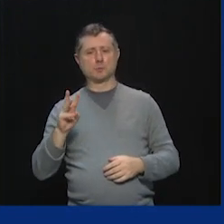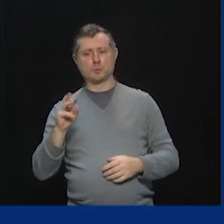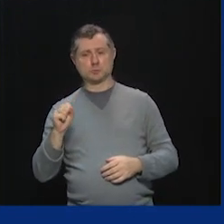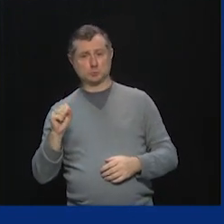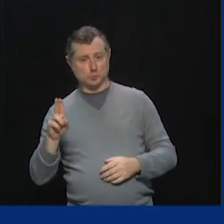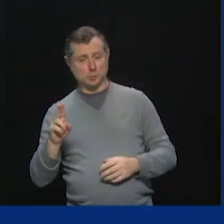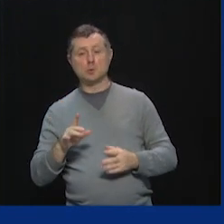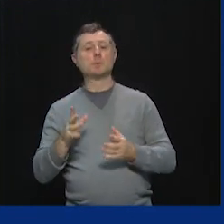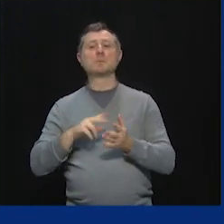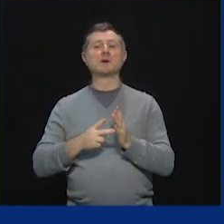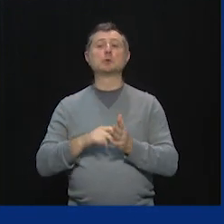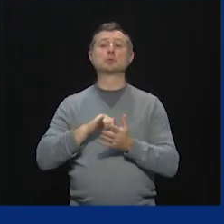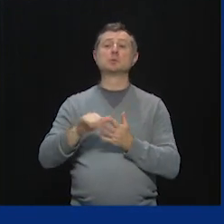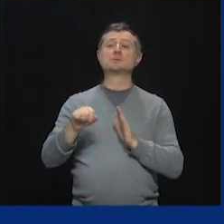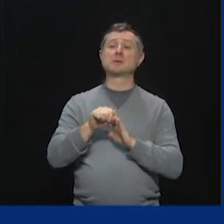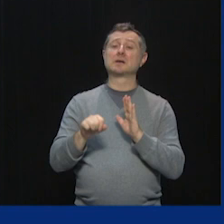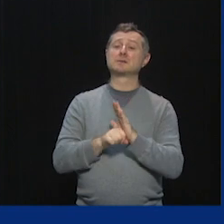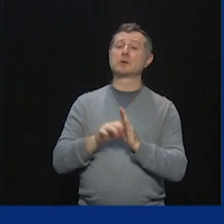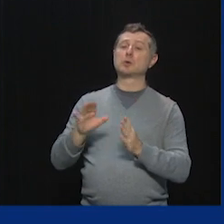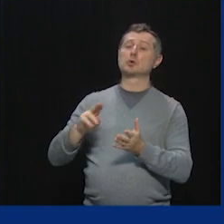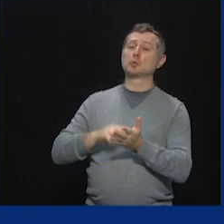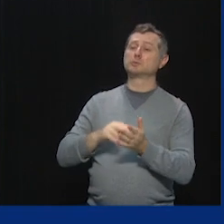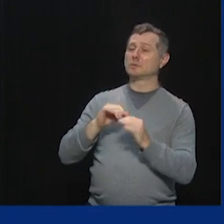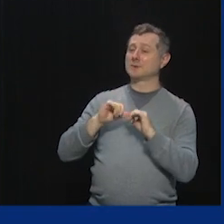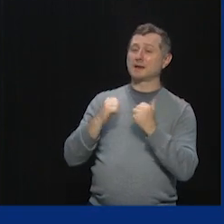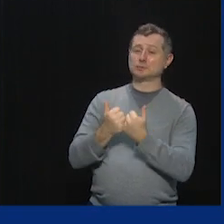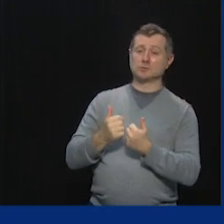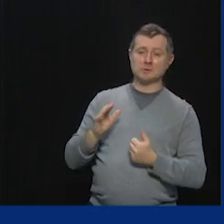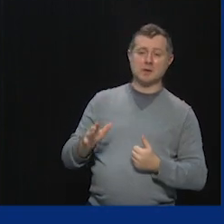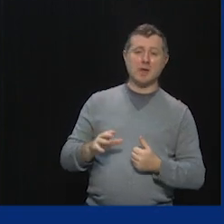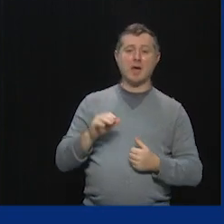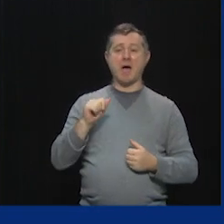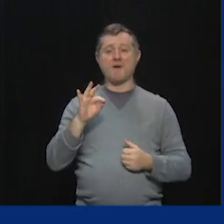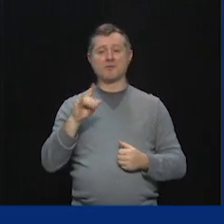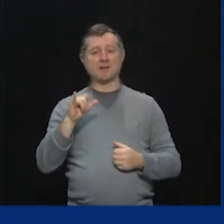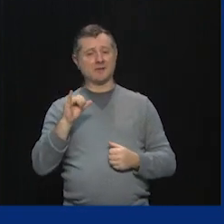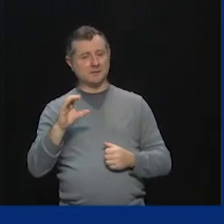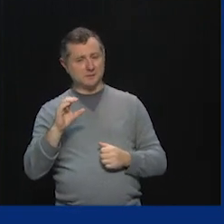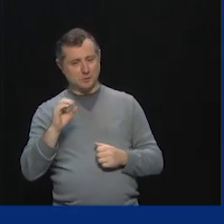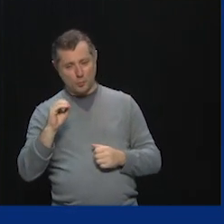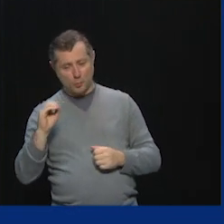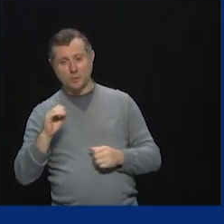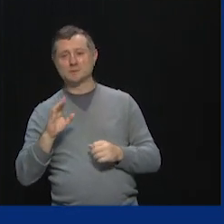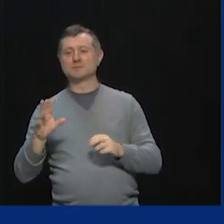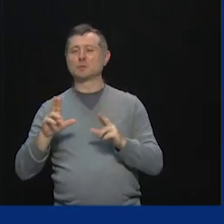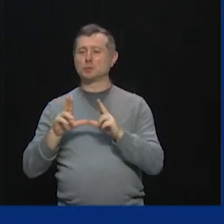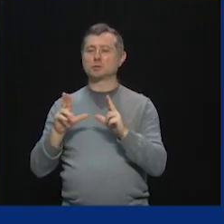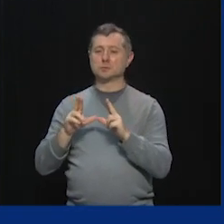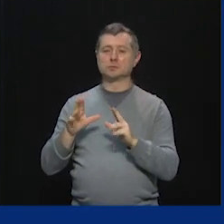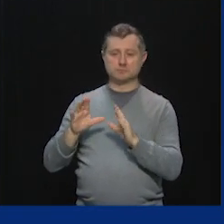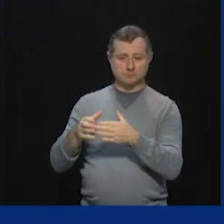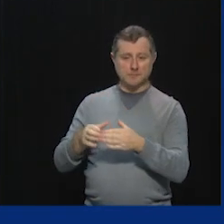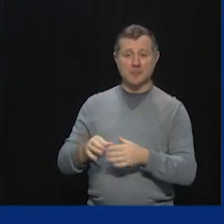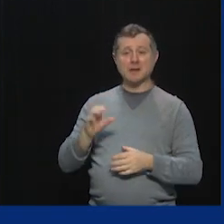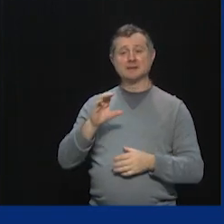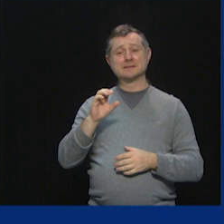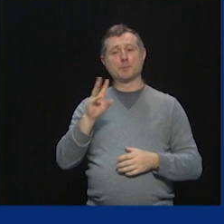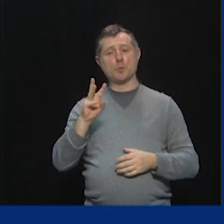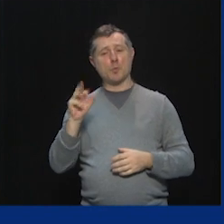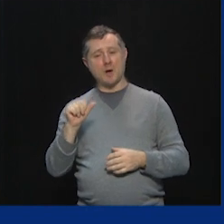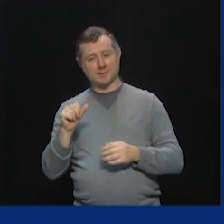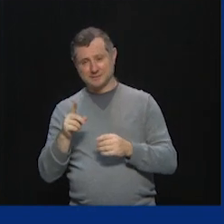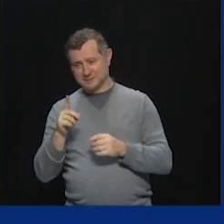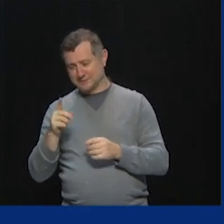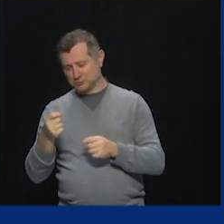York State AFL-CIO, 1199 SEIU, CWA District 1. And I also want to thank the advocacy groups that